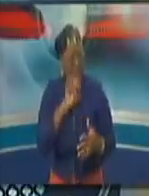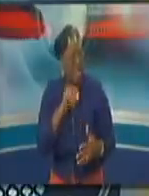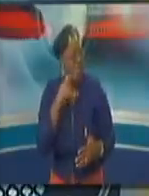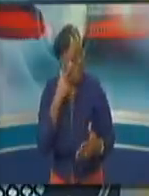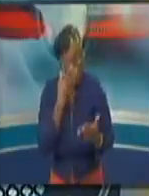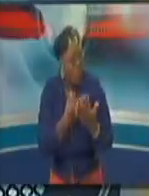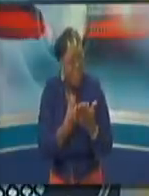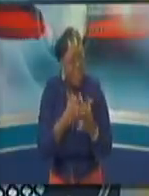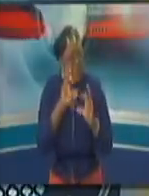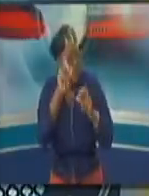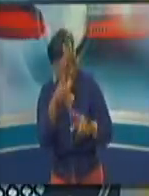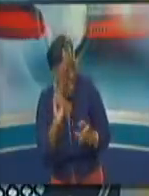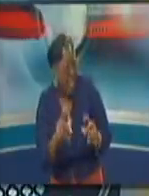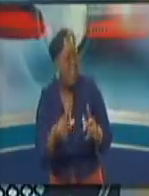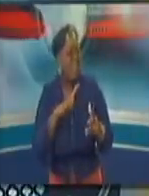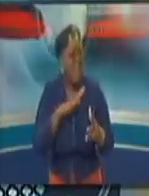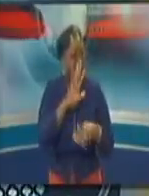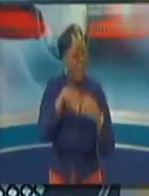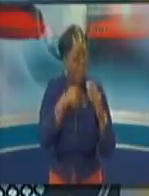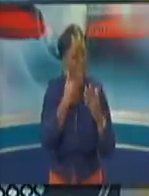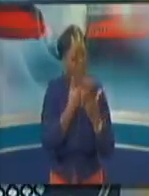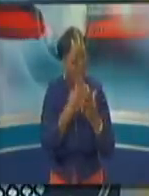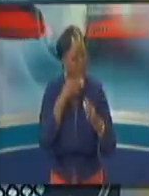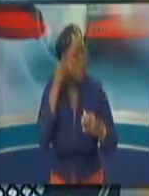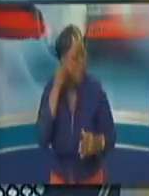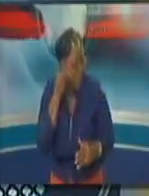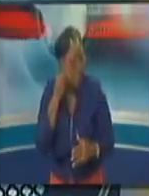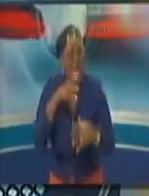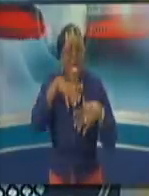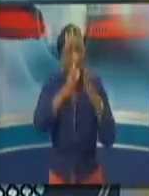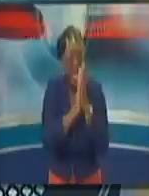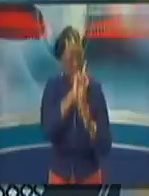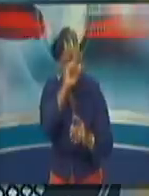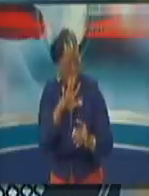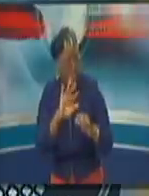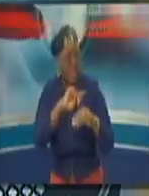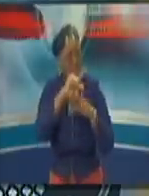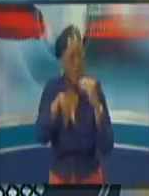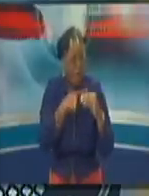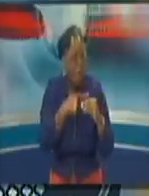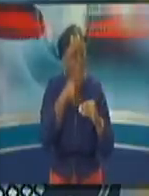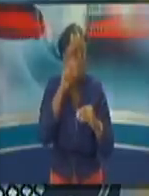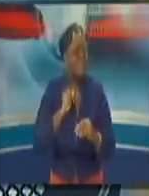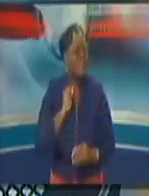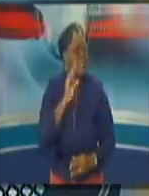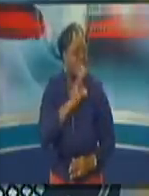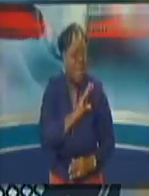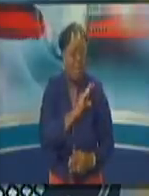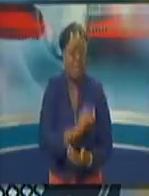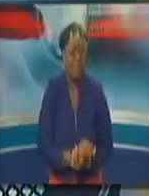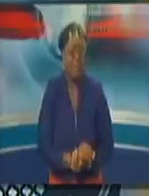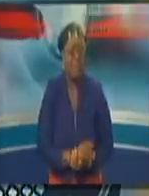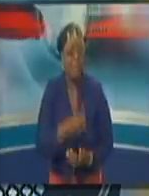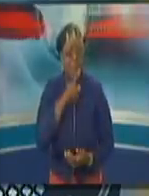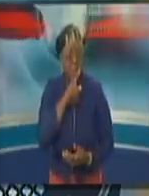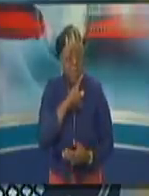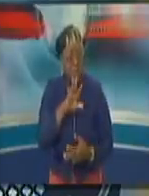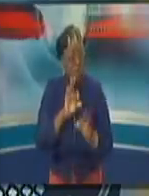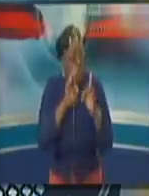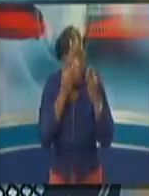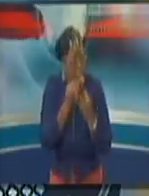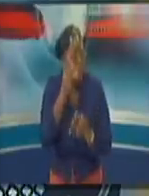not functioning as it usually does, you can still check in virtually with your staff to make sure they are doing